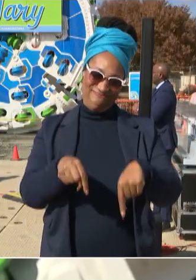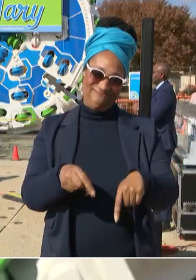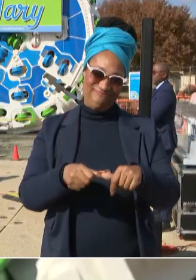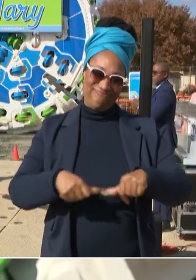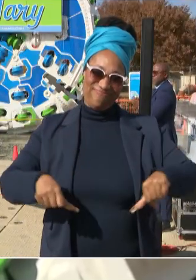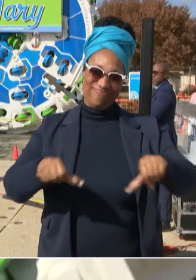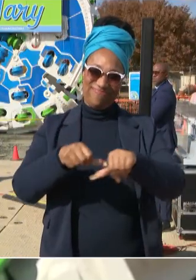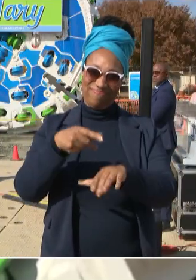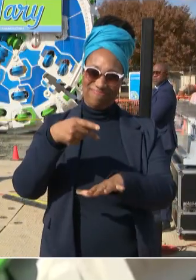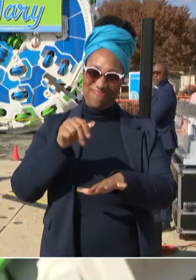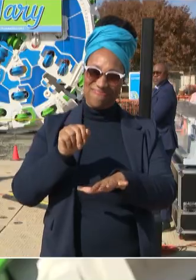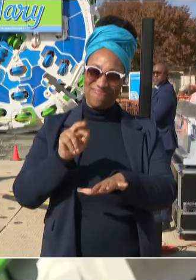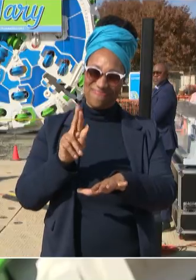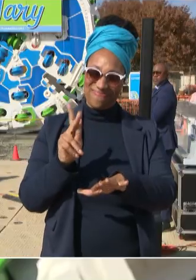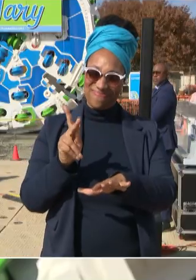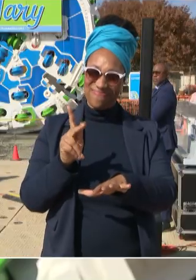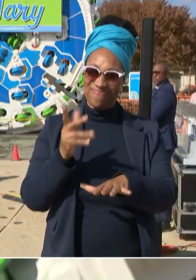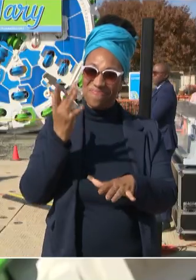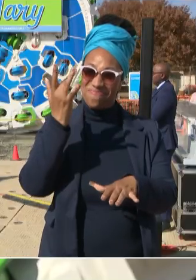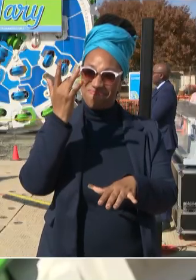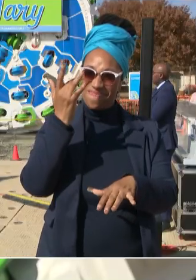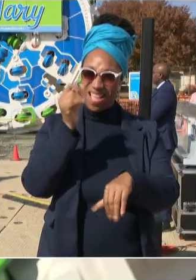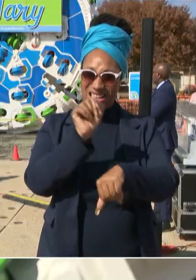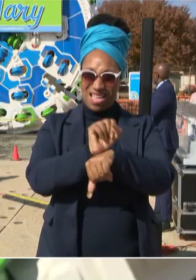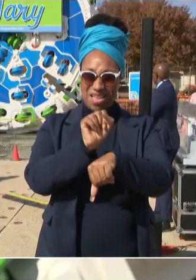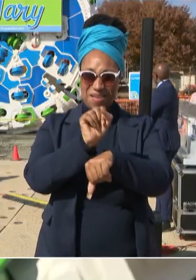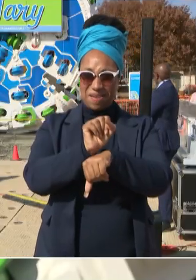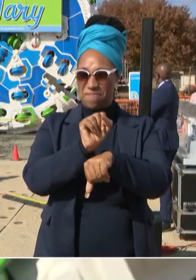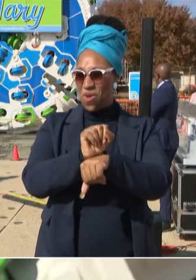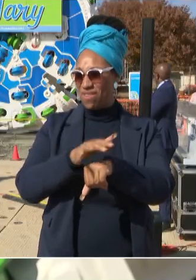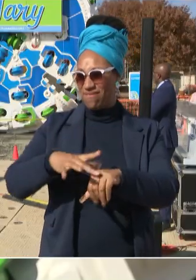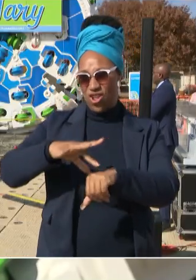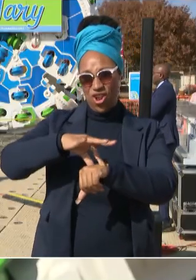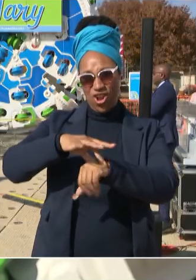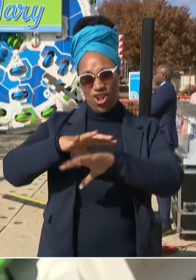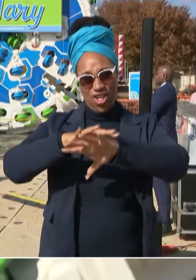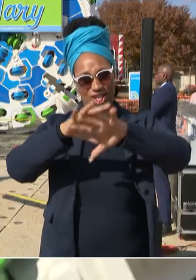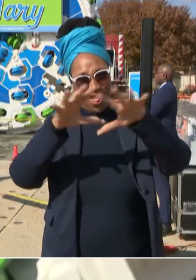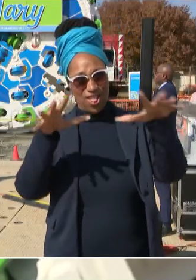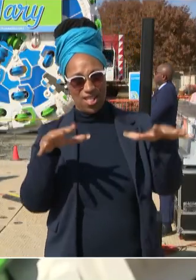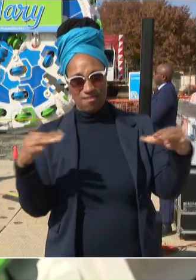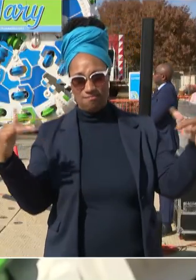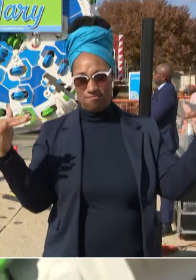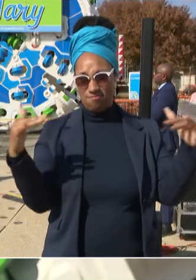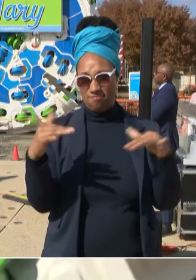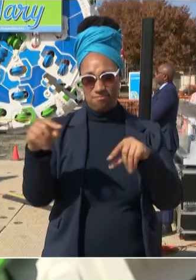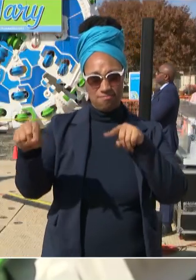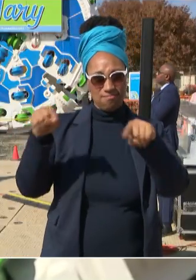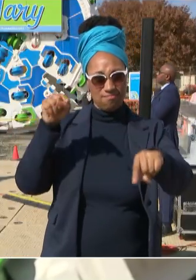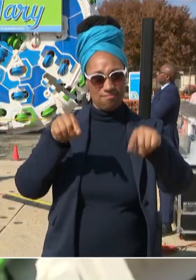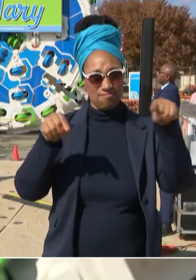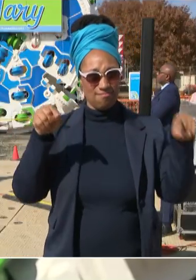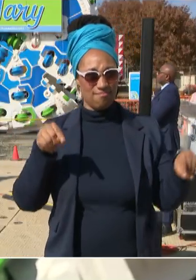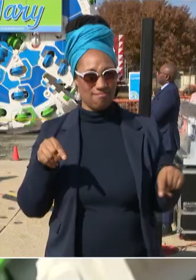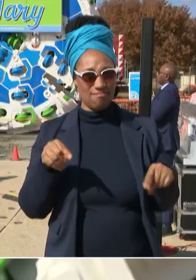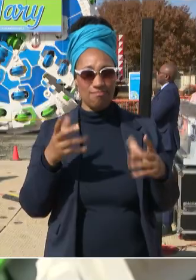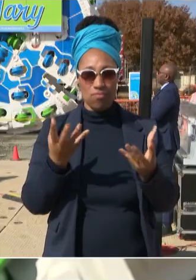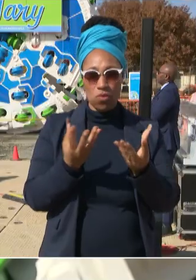alignment. This is nearest place where the rock and the soft ground basically